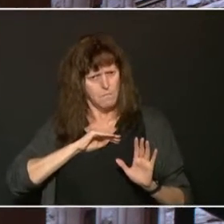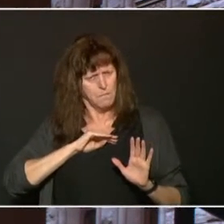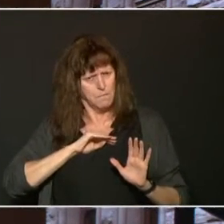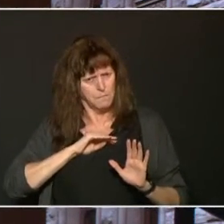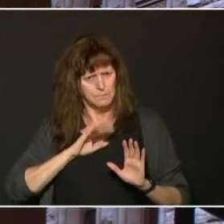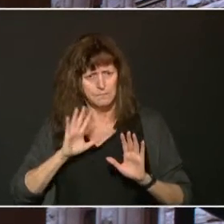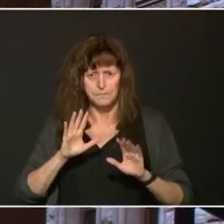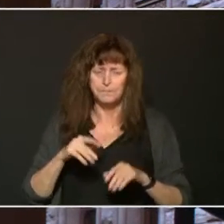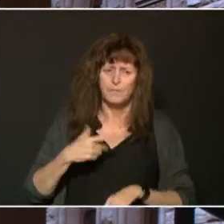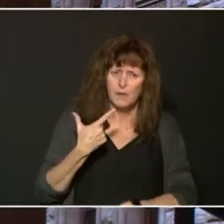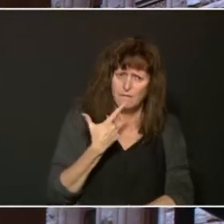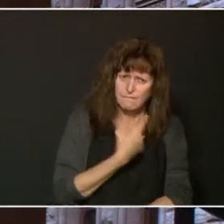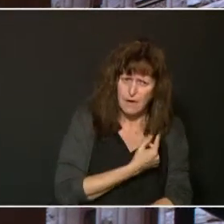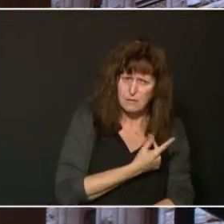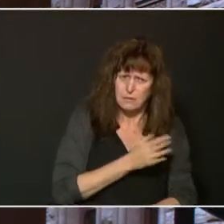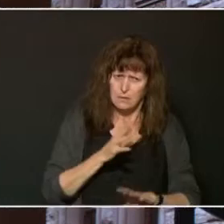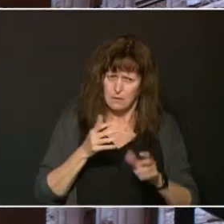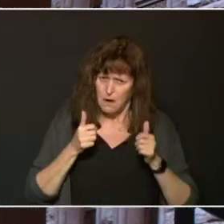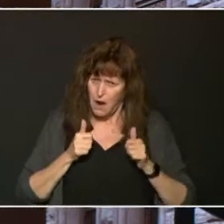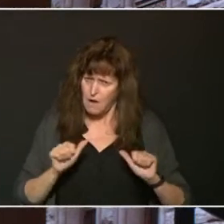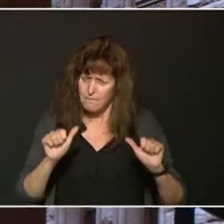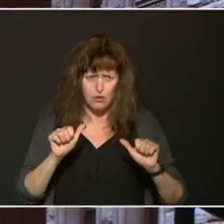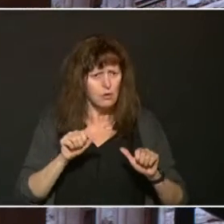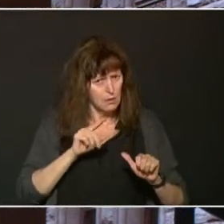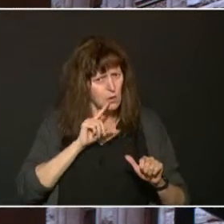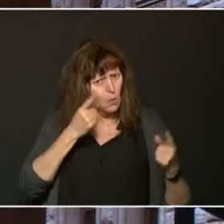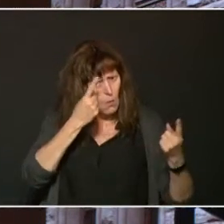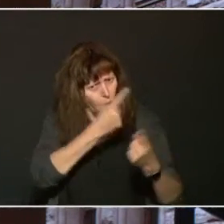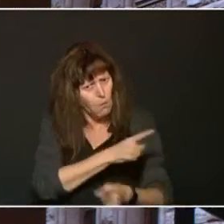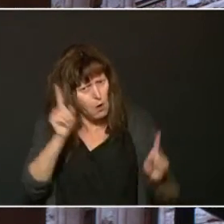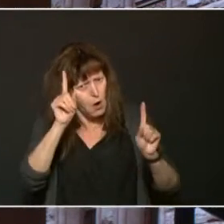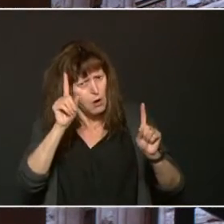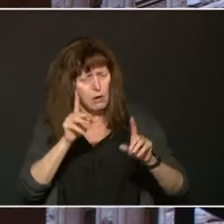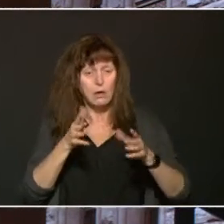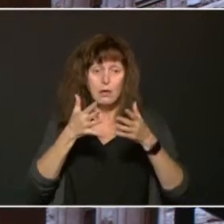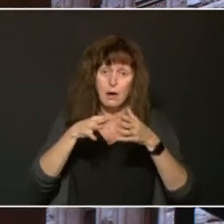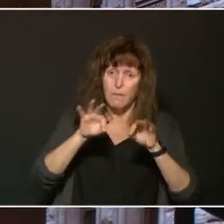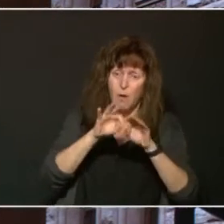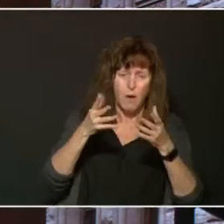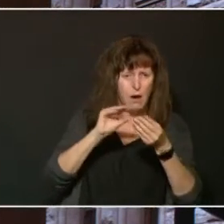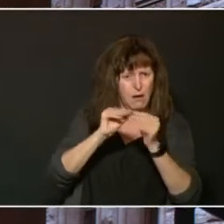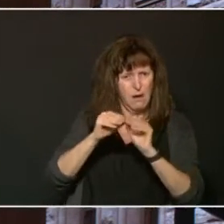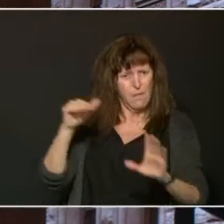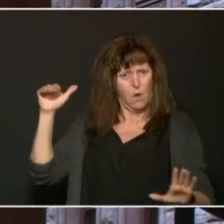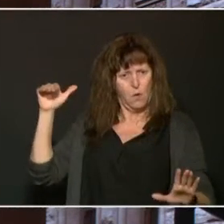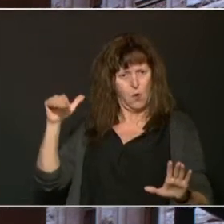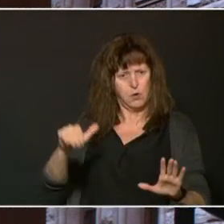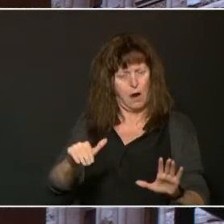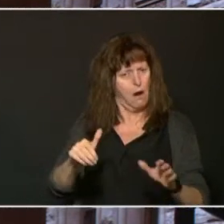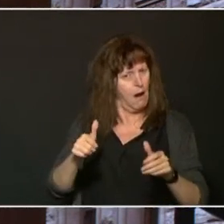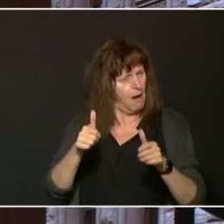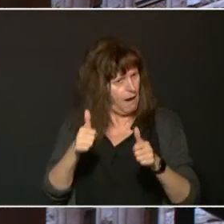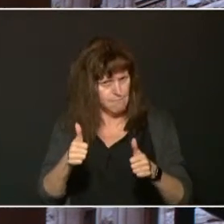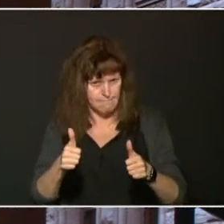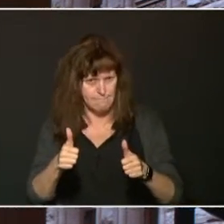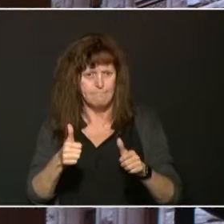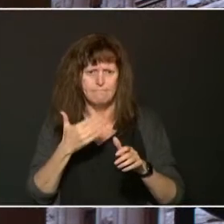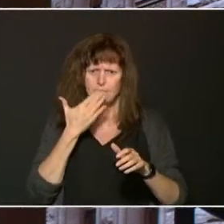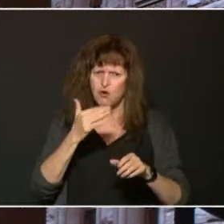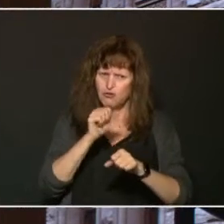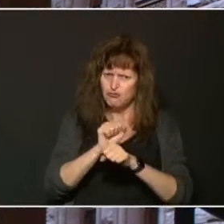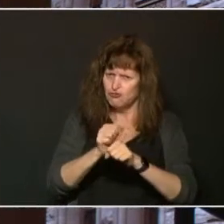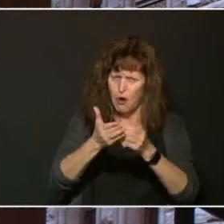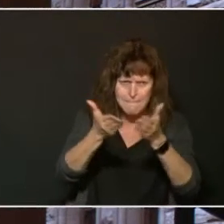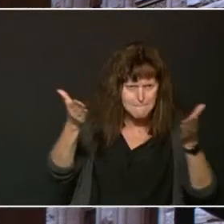indicators are trending correctly. Despite all this excellent work, we need to remind ourselves that